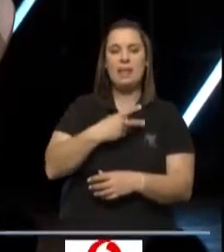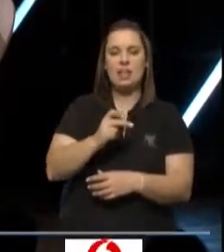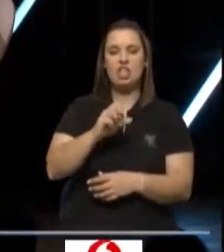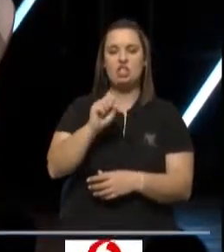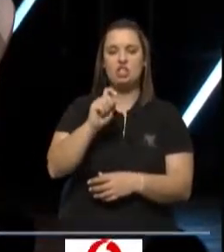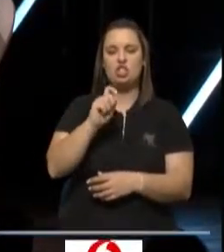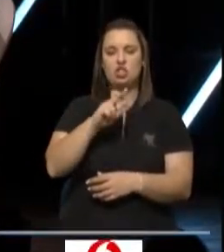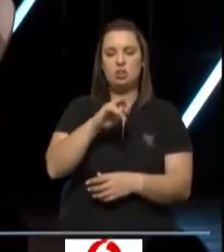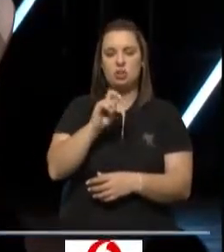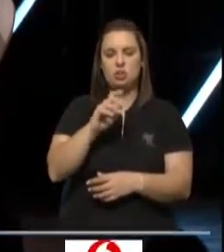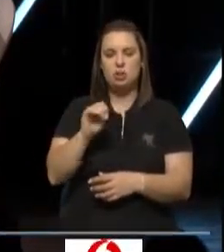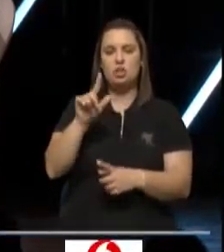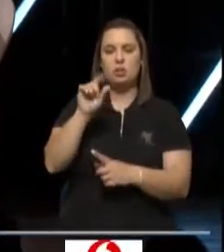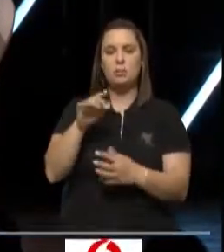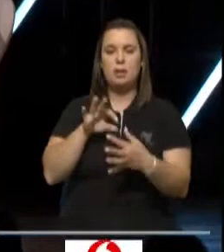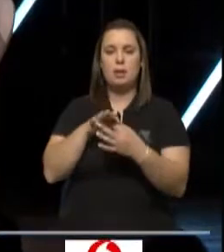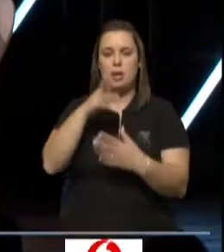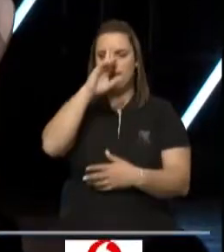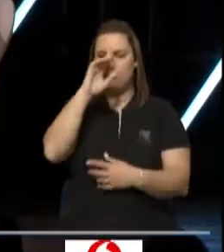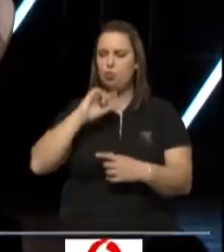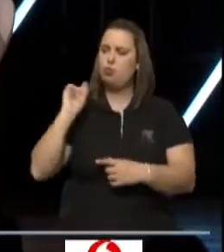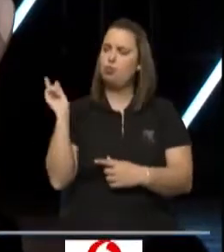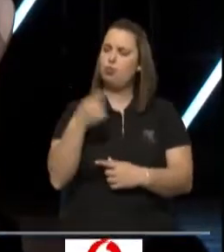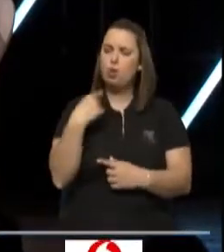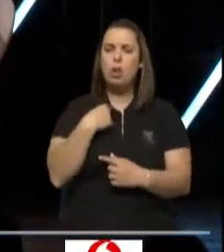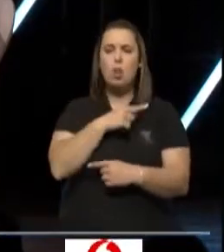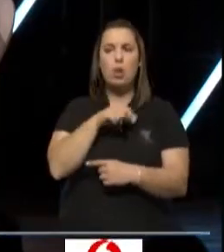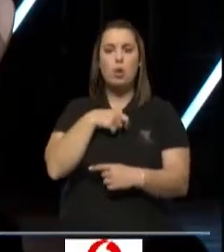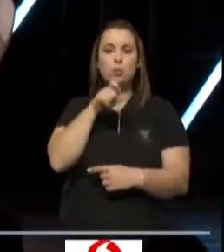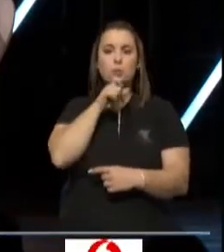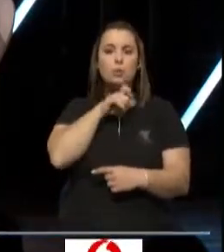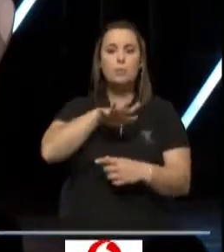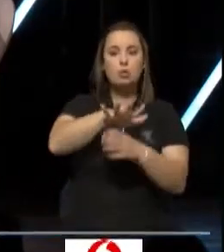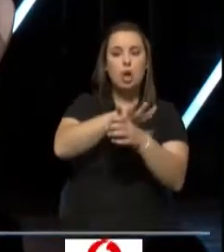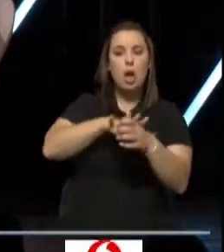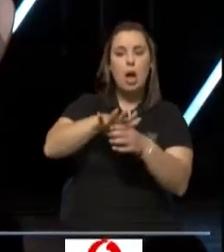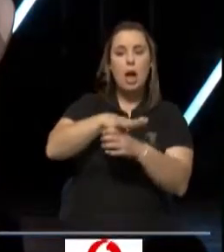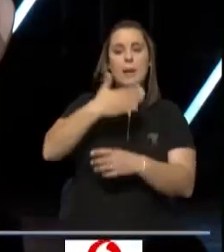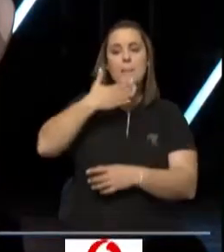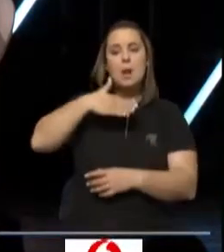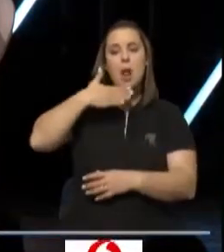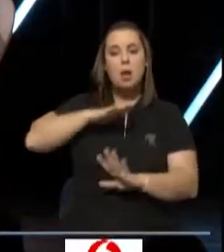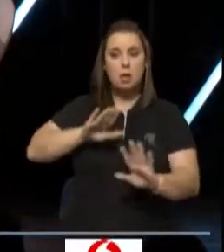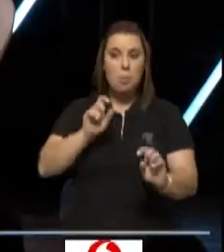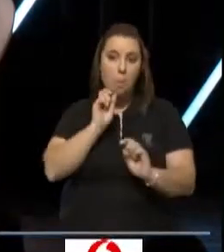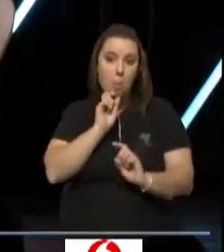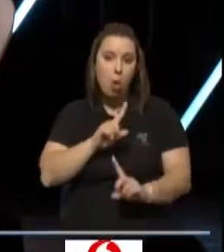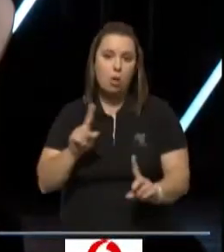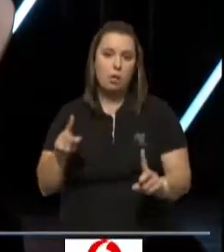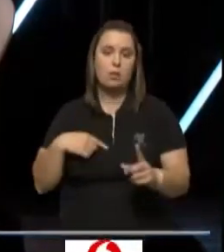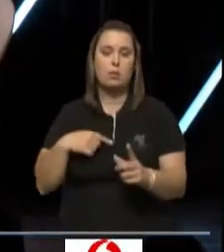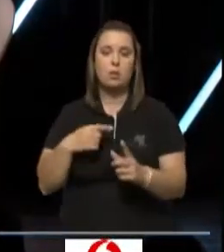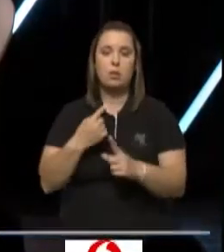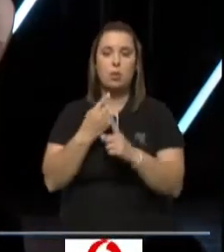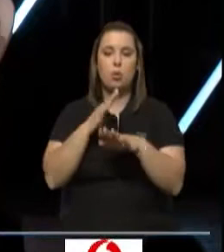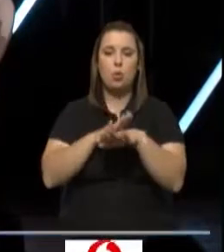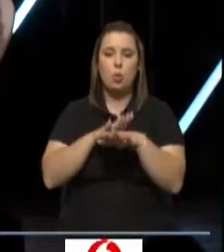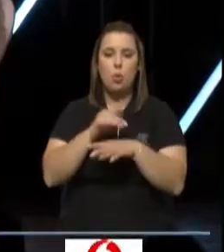of Benedjerej. With the national entities, we made a joint effort and to cover what is known as the